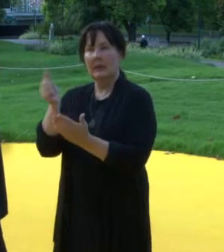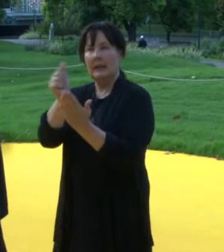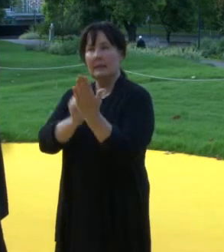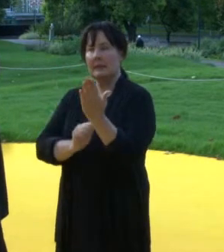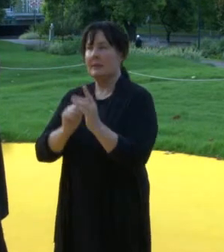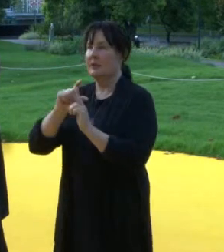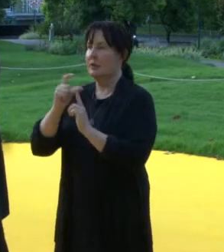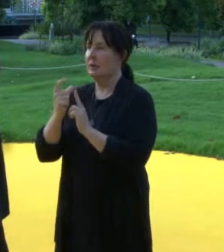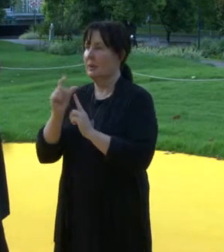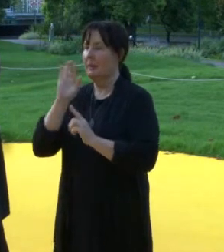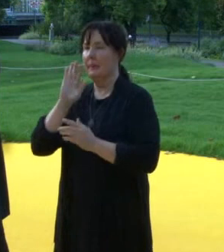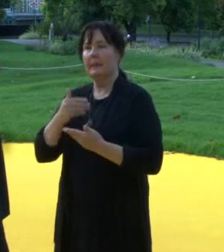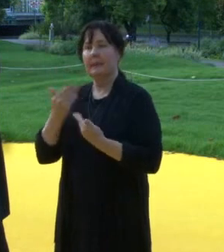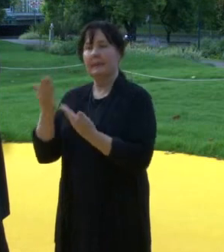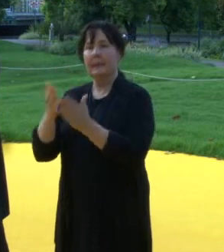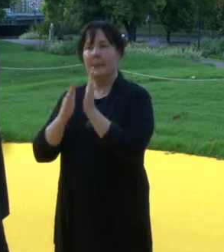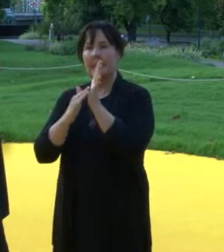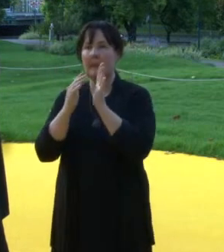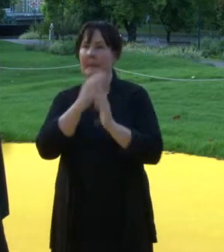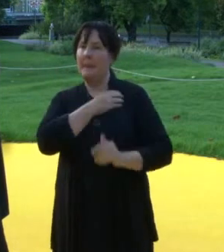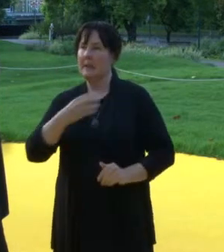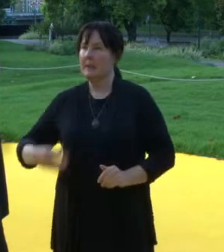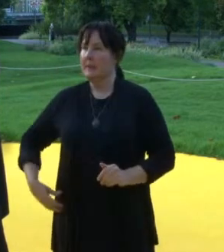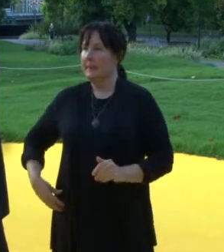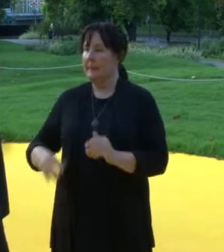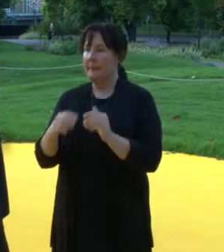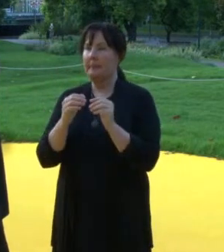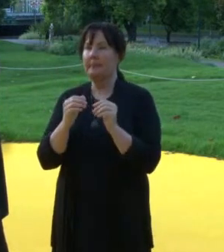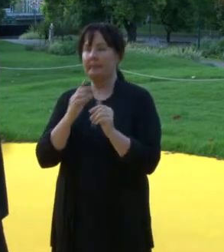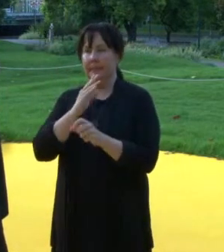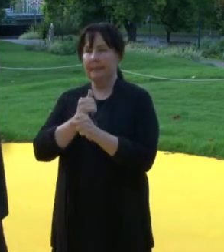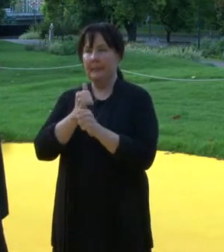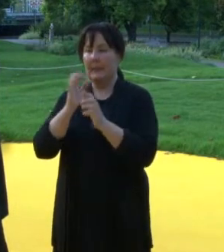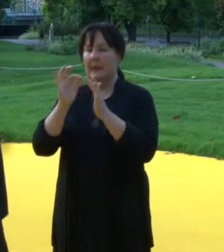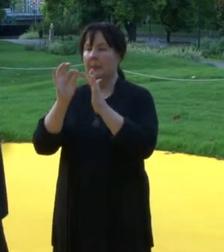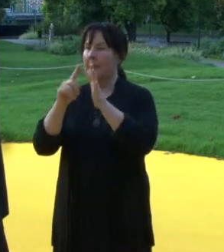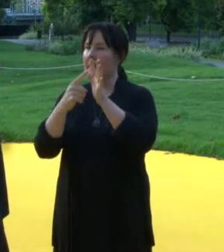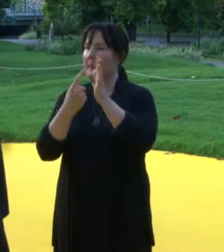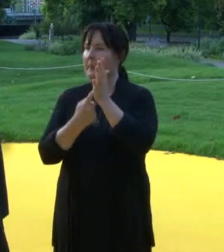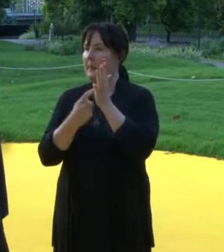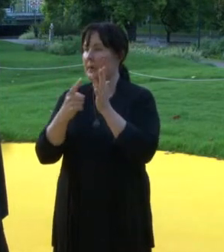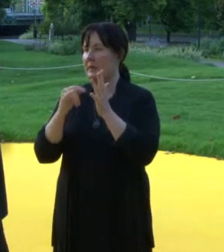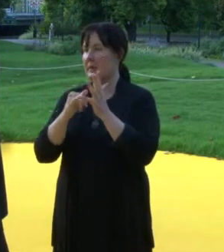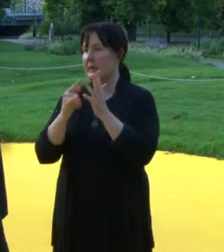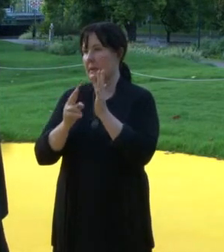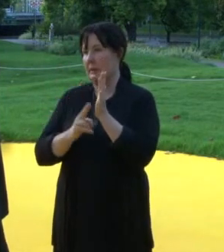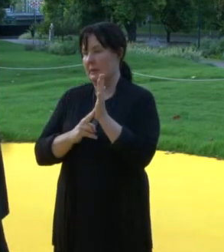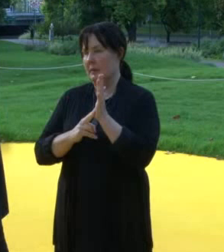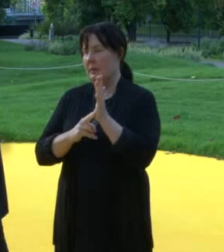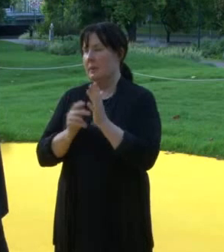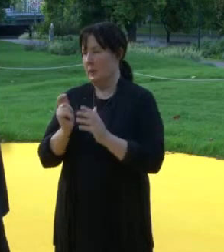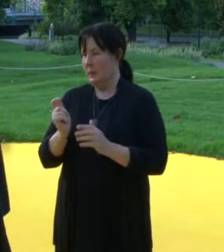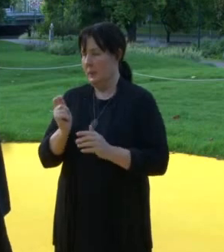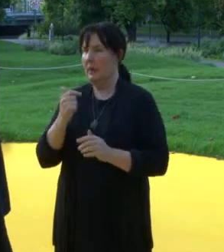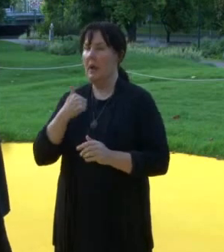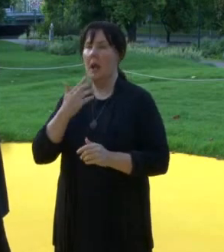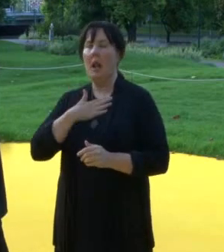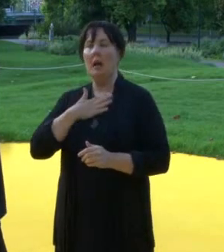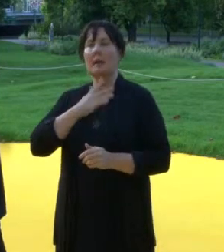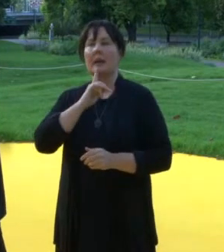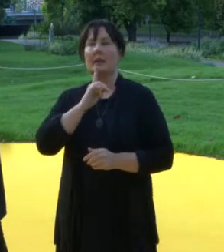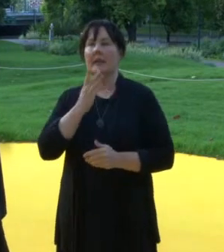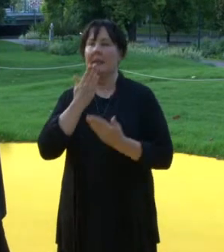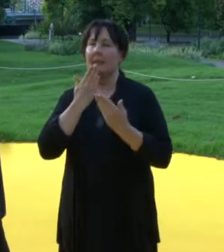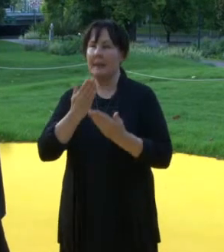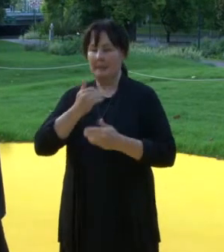Before I hand over to the Minister, which will be just in very quickly, I'd like to take a moment to thank my team at the Wheeler